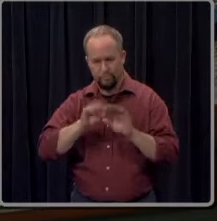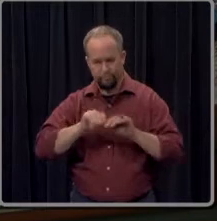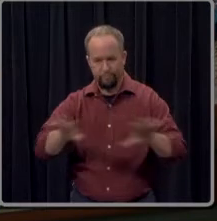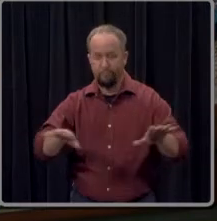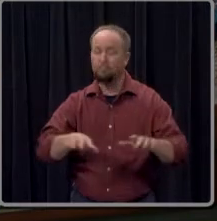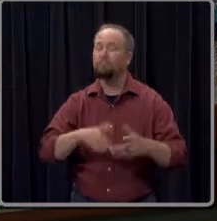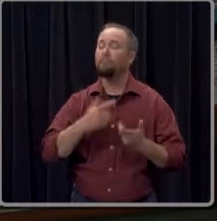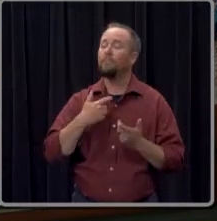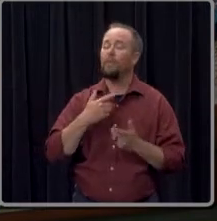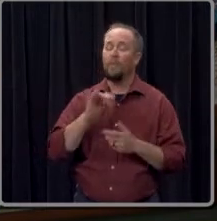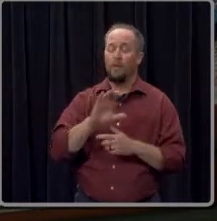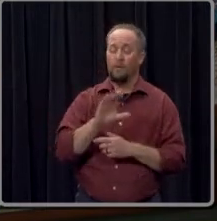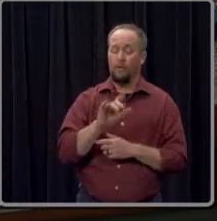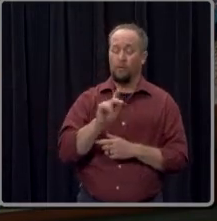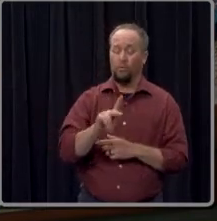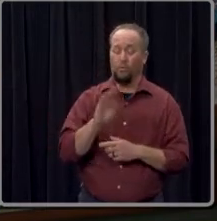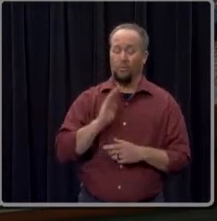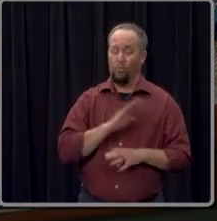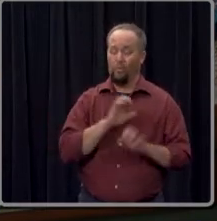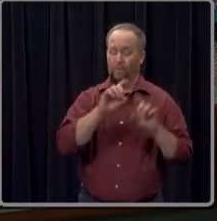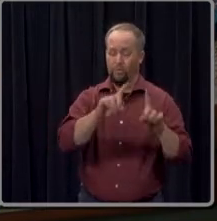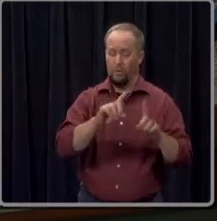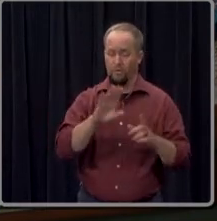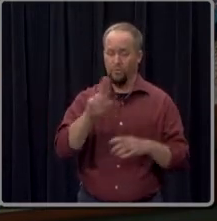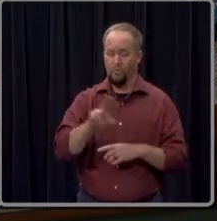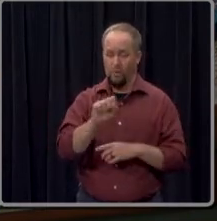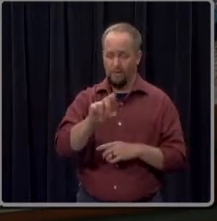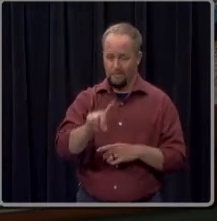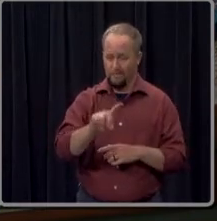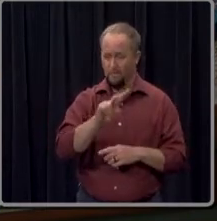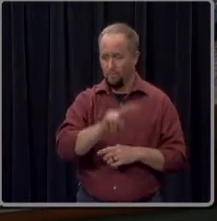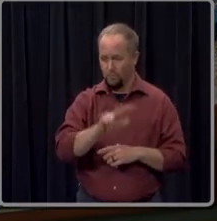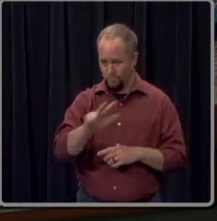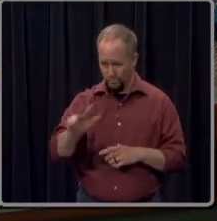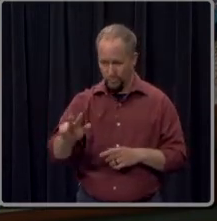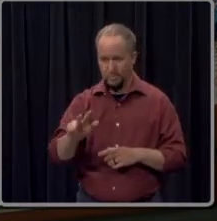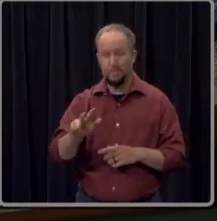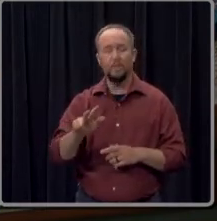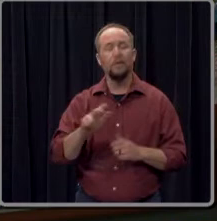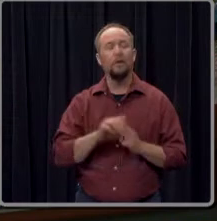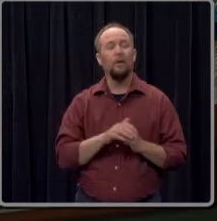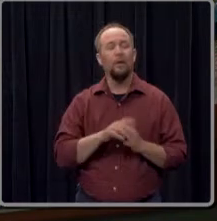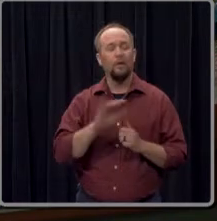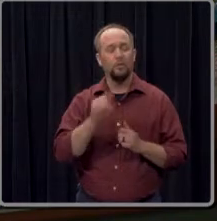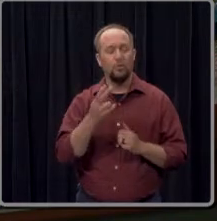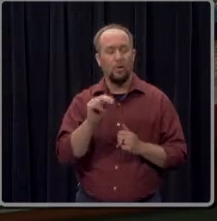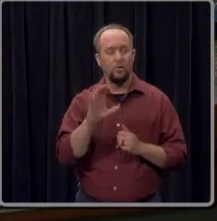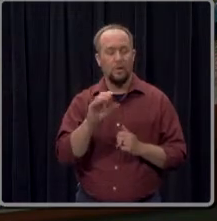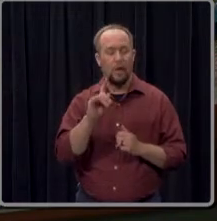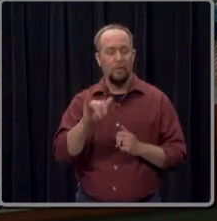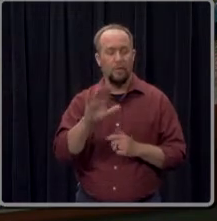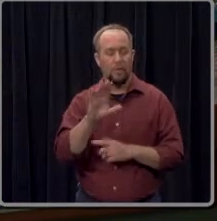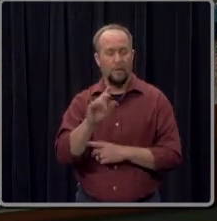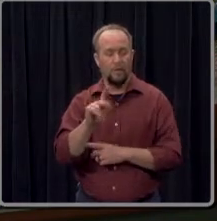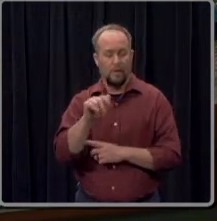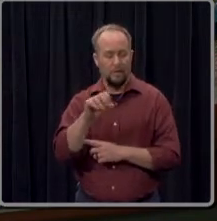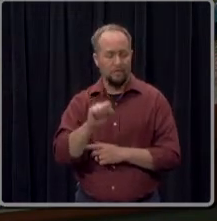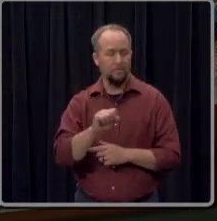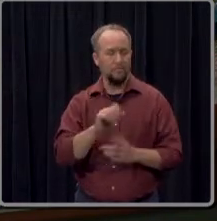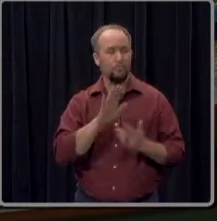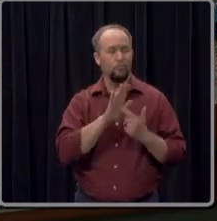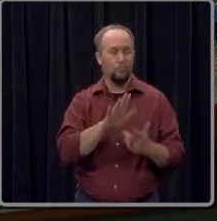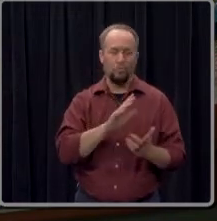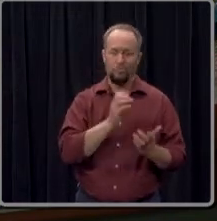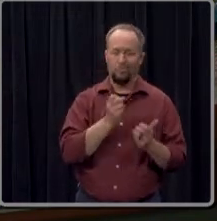the clerk of the Board of Education of Unified School District number 233 Johnson County, Kansas, shall cause such notice